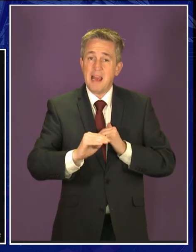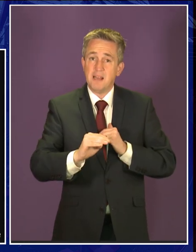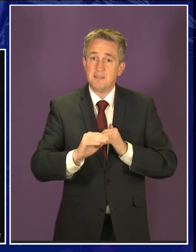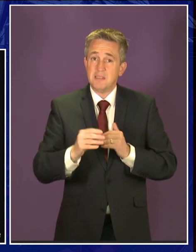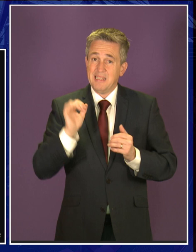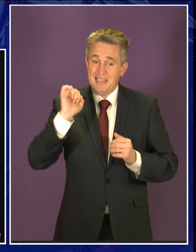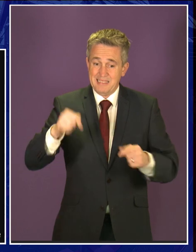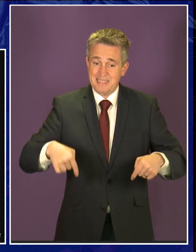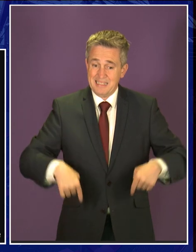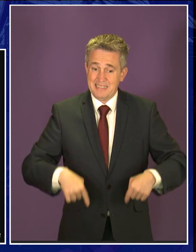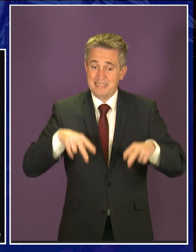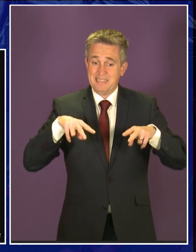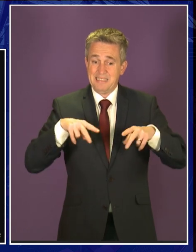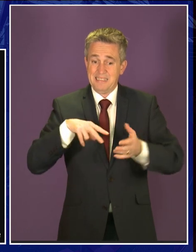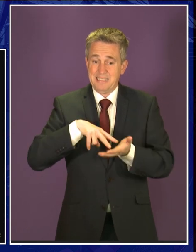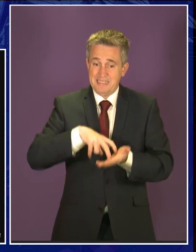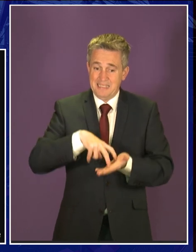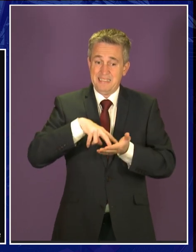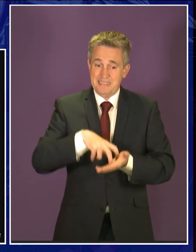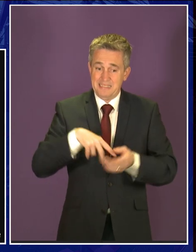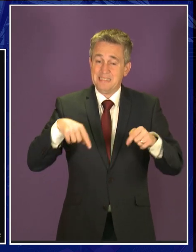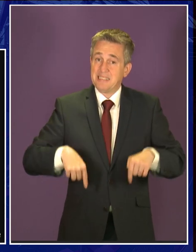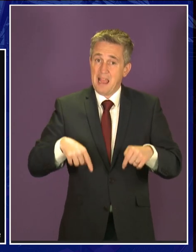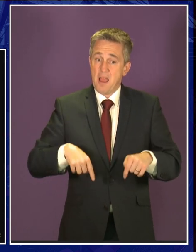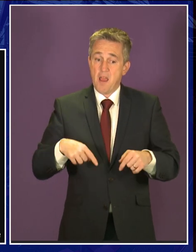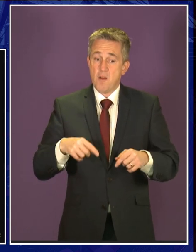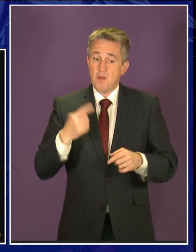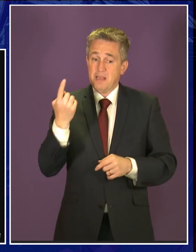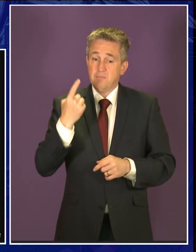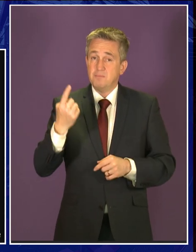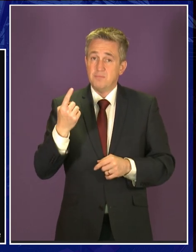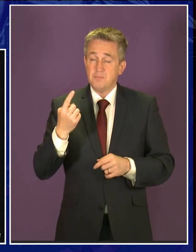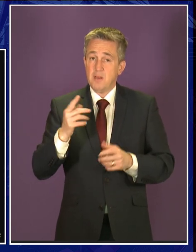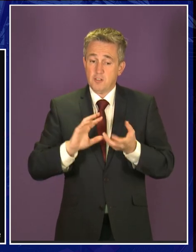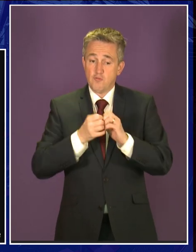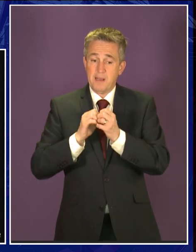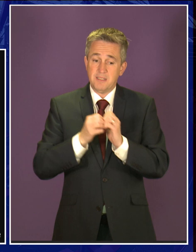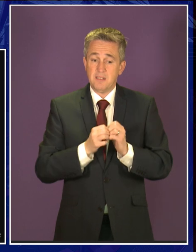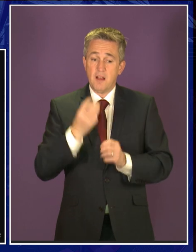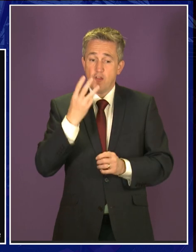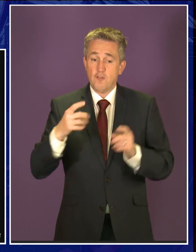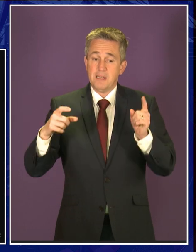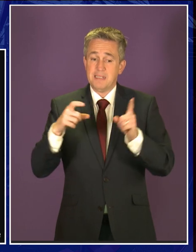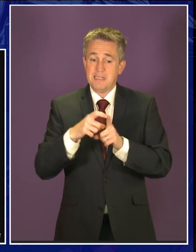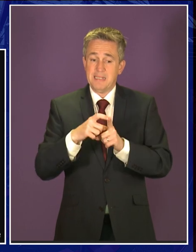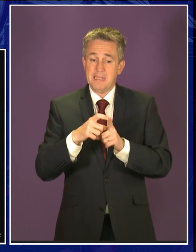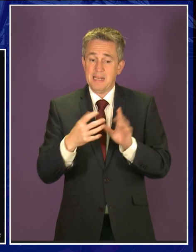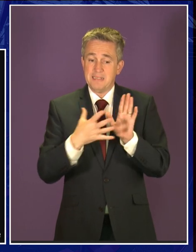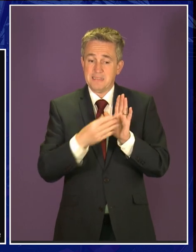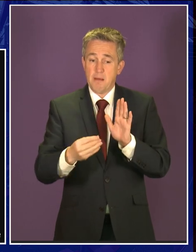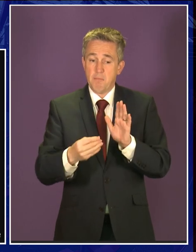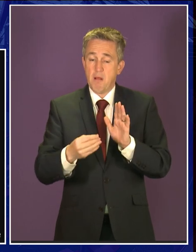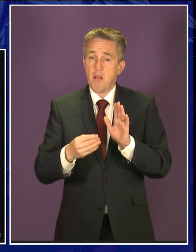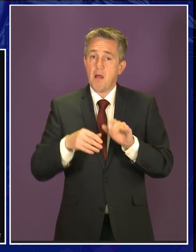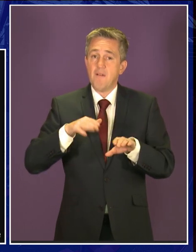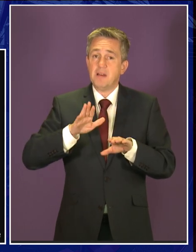now his niece, who is a designer and an artist, created the three-dimensional illusion of a